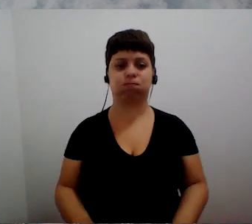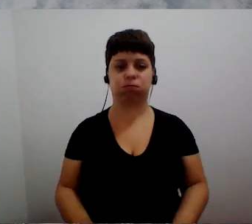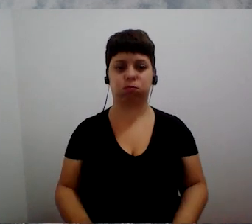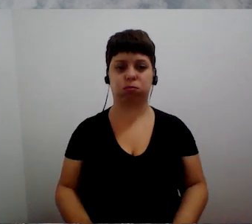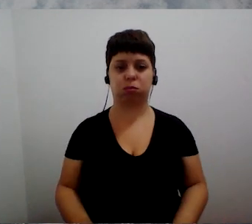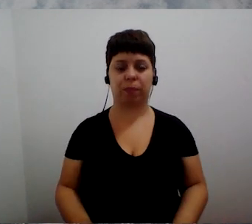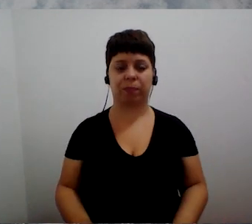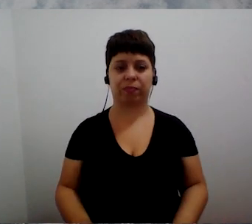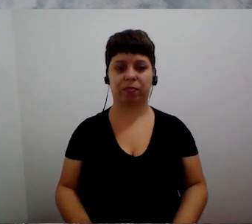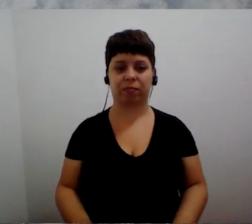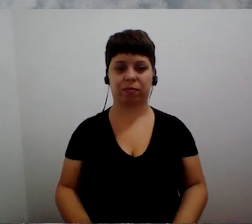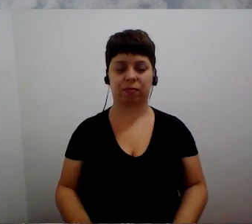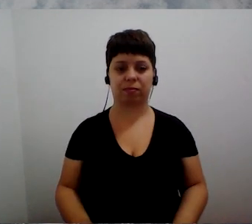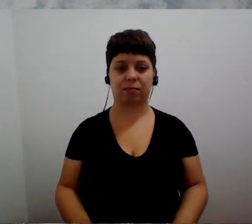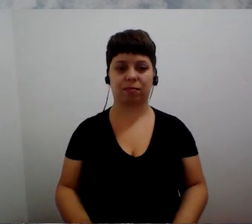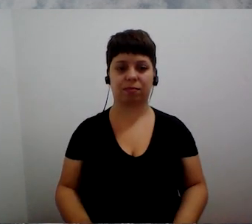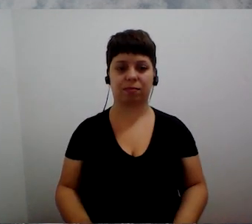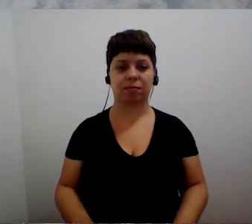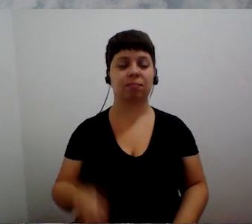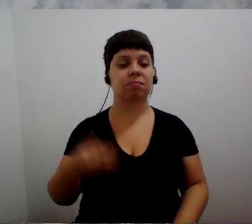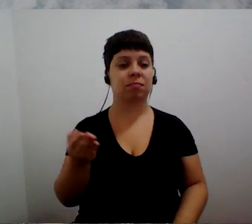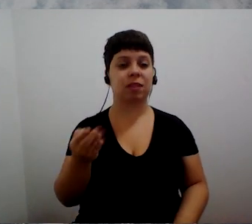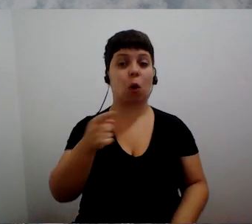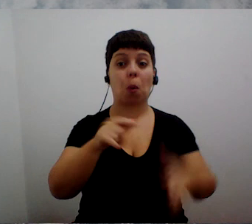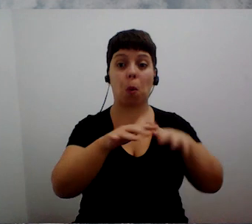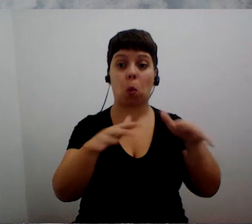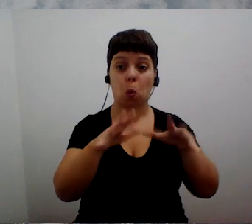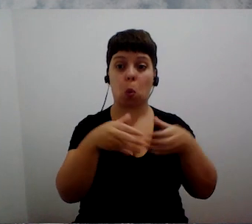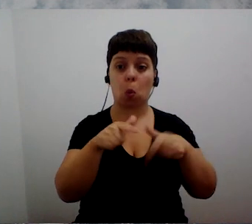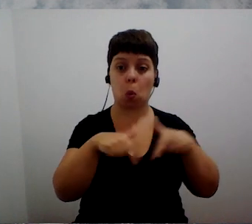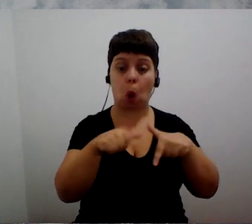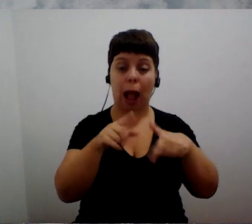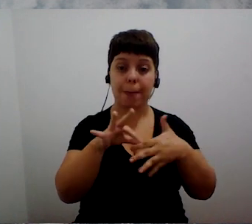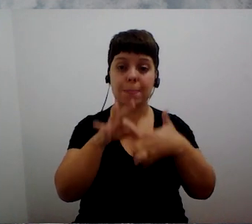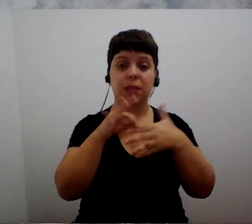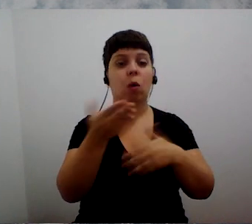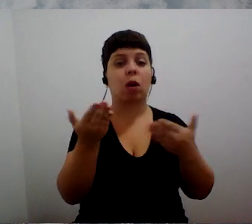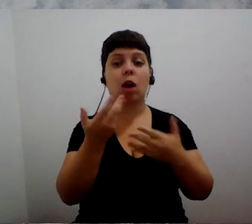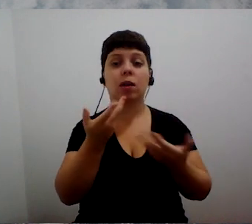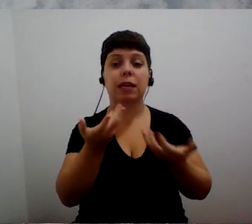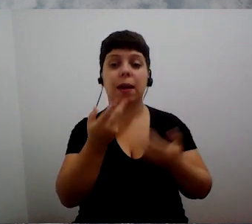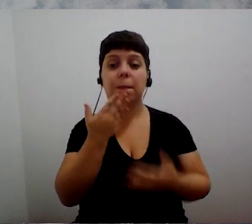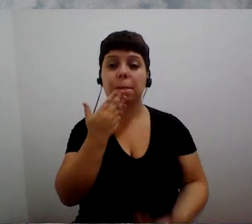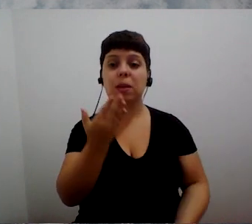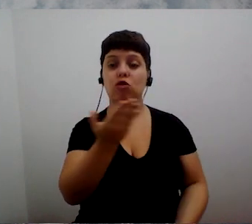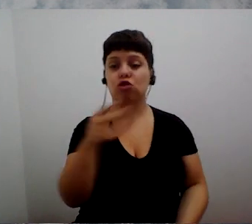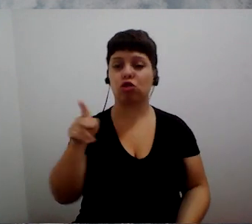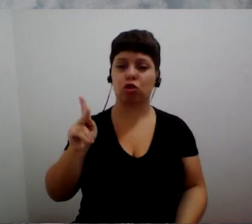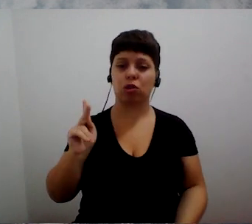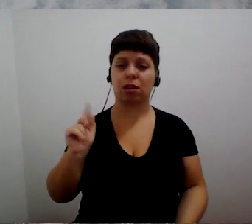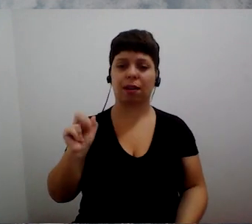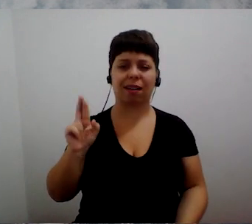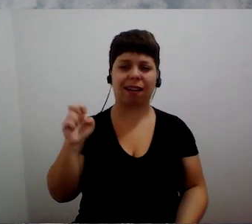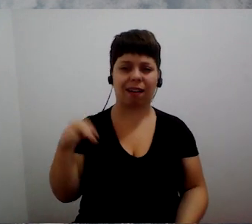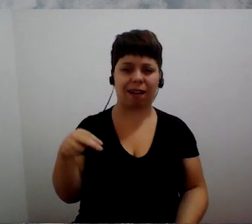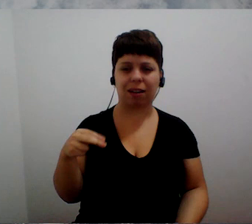being effective in pushing that. And marine litter is one of the priority themes in the ministry. So I